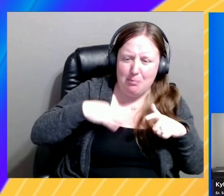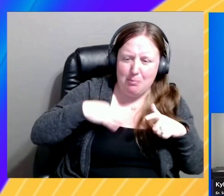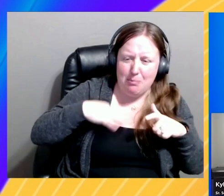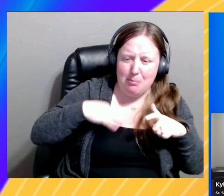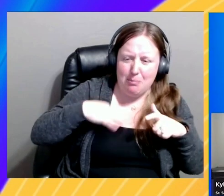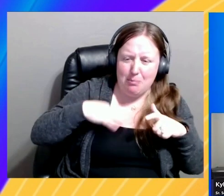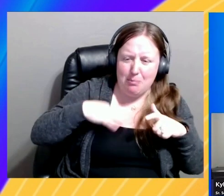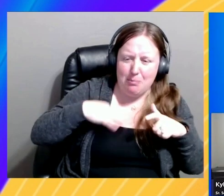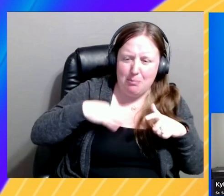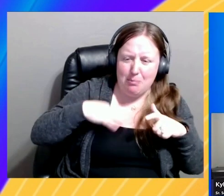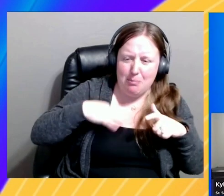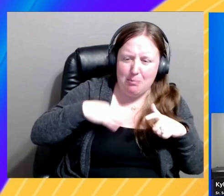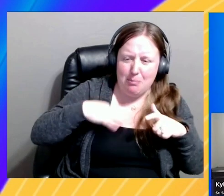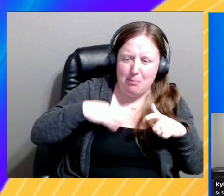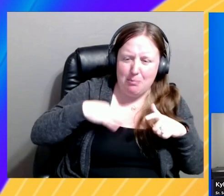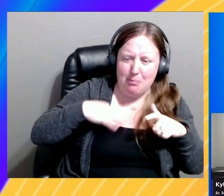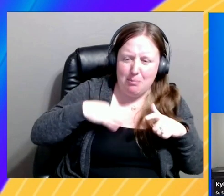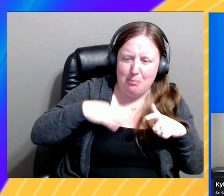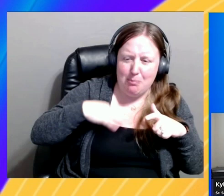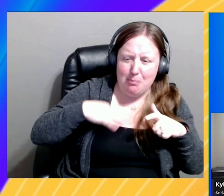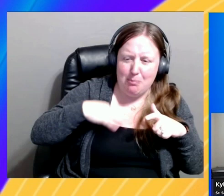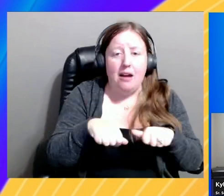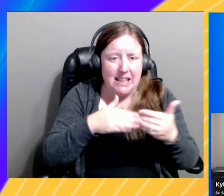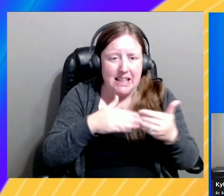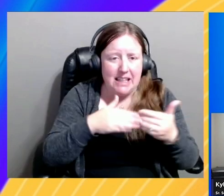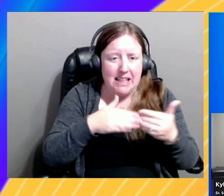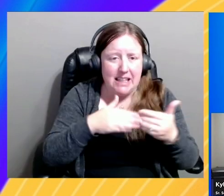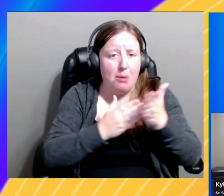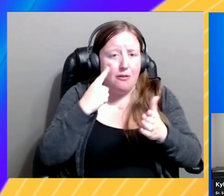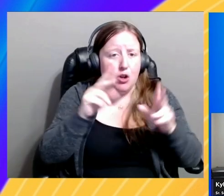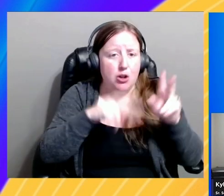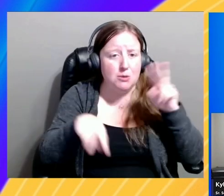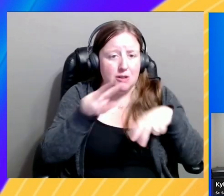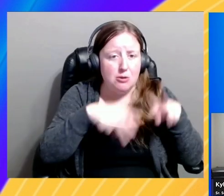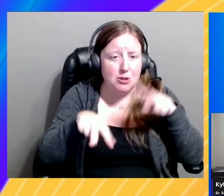easily get this foundational part of your observability strategy.